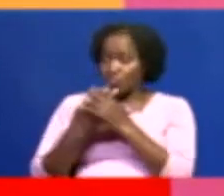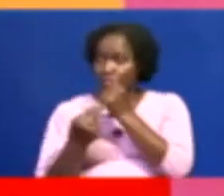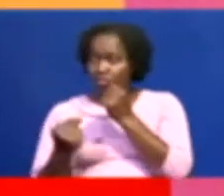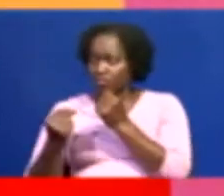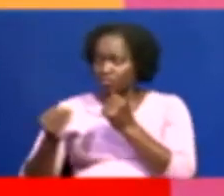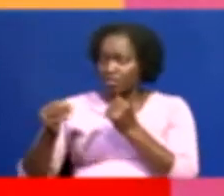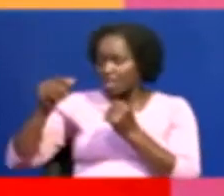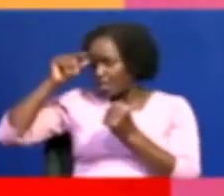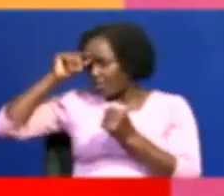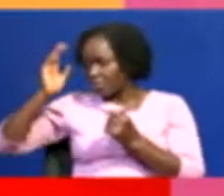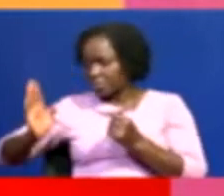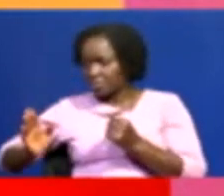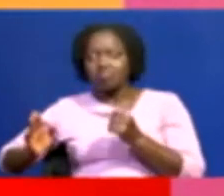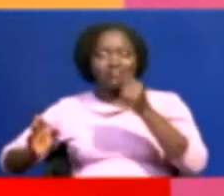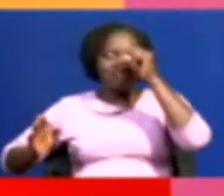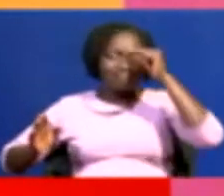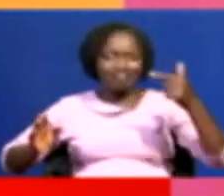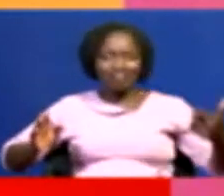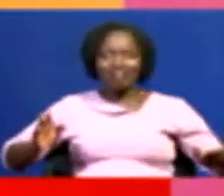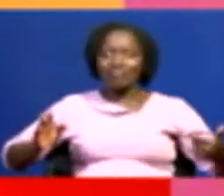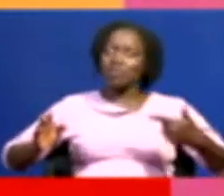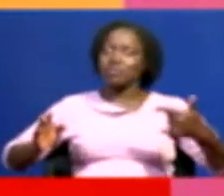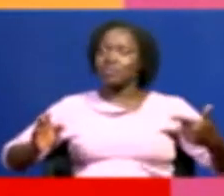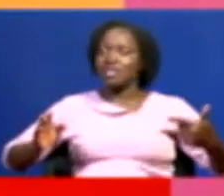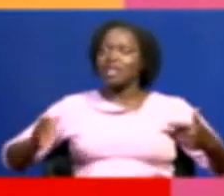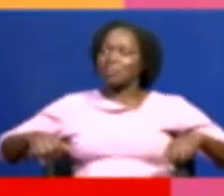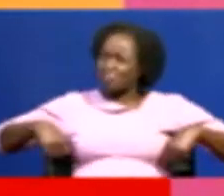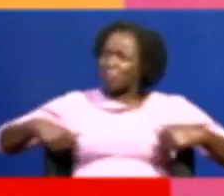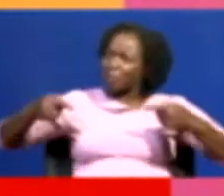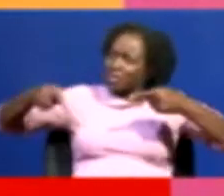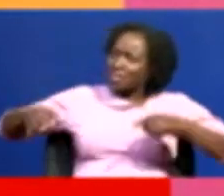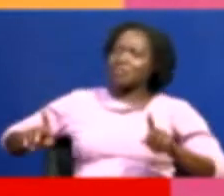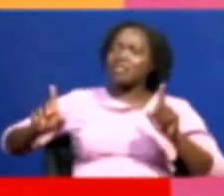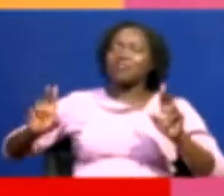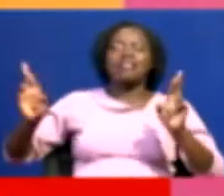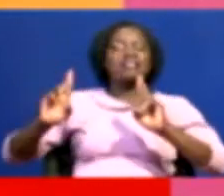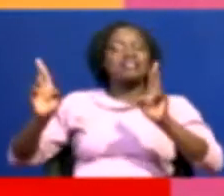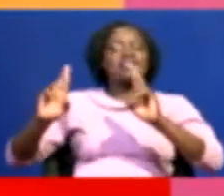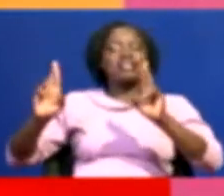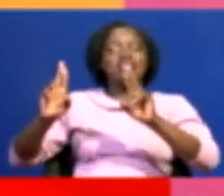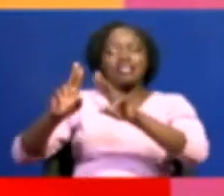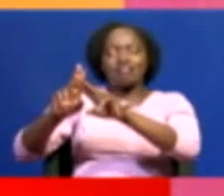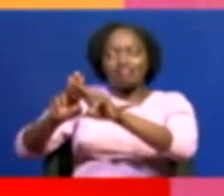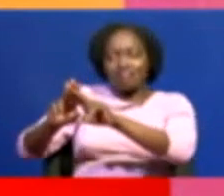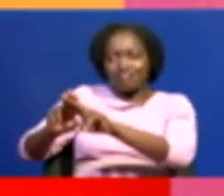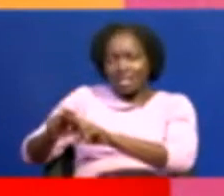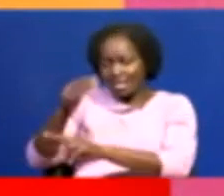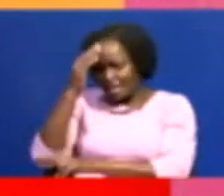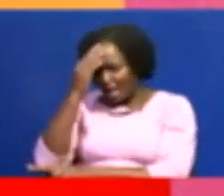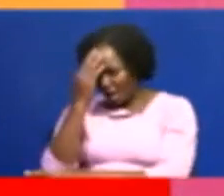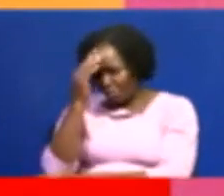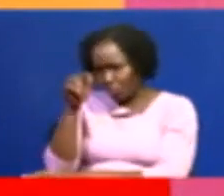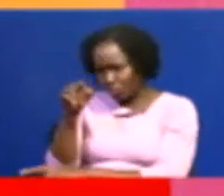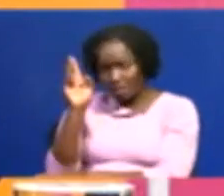have people that are full of themselves, mm-hmm. people that are not willing to sit ground and listen to the other.